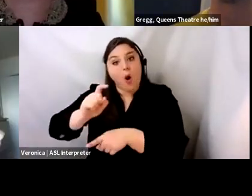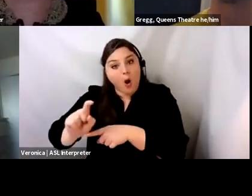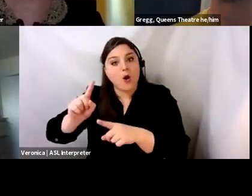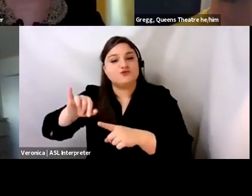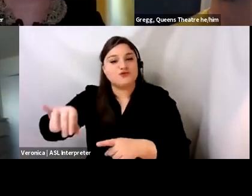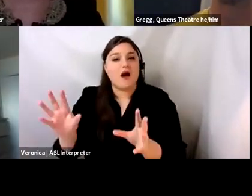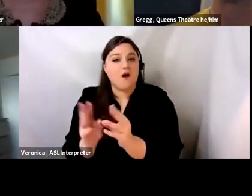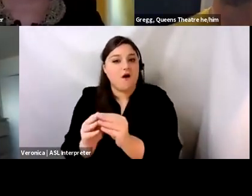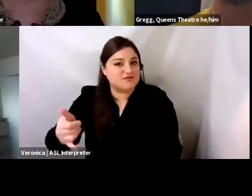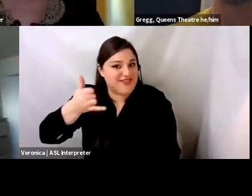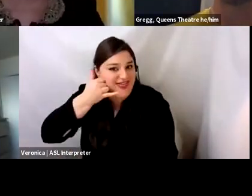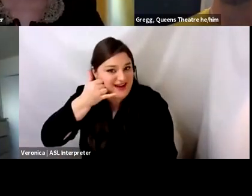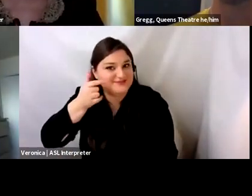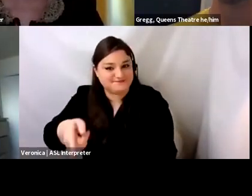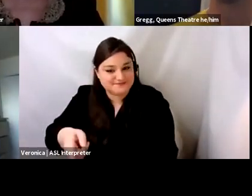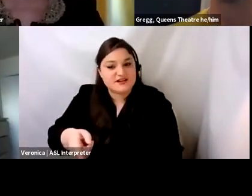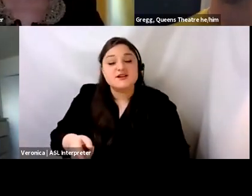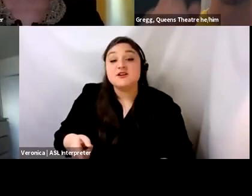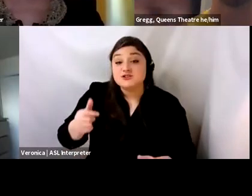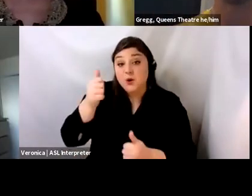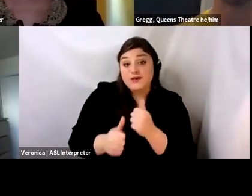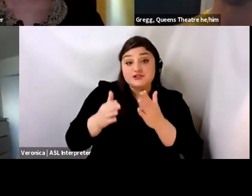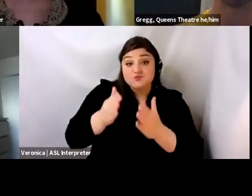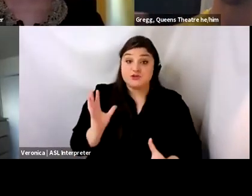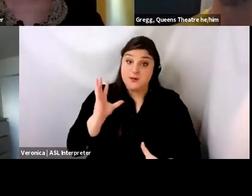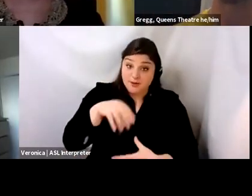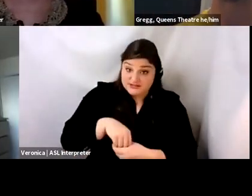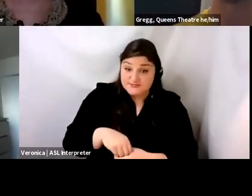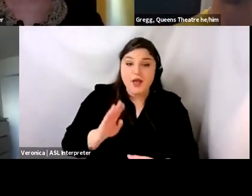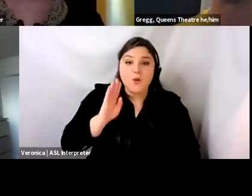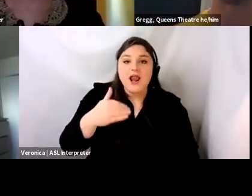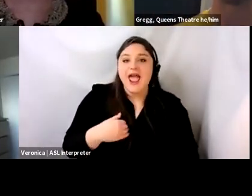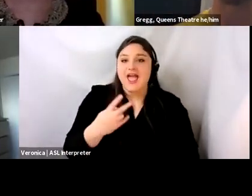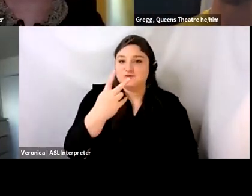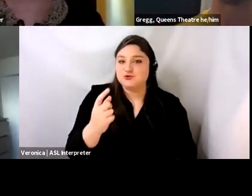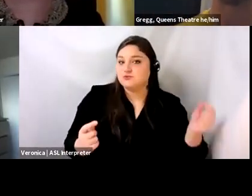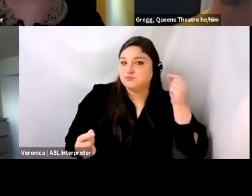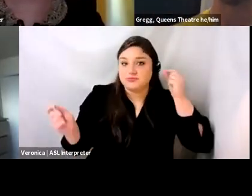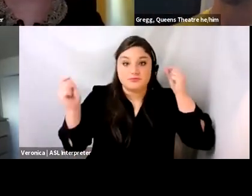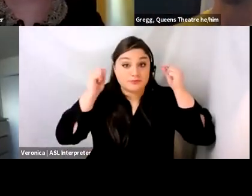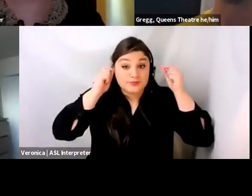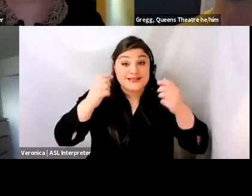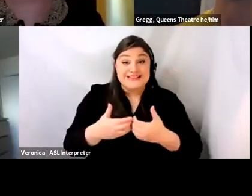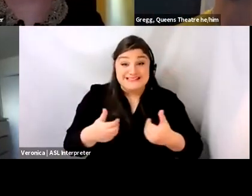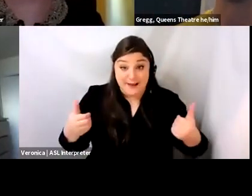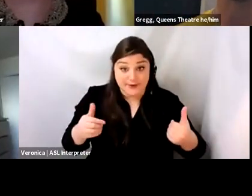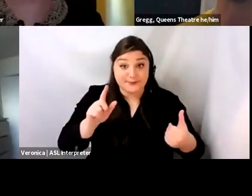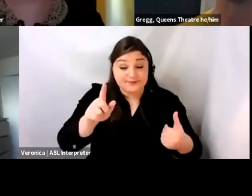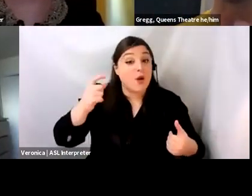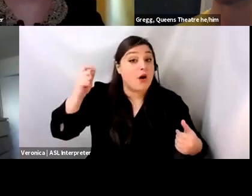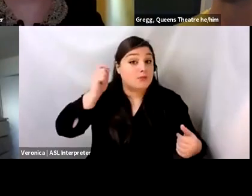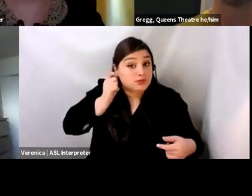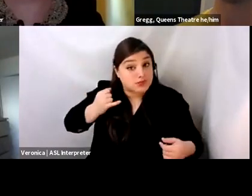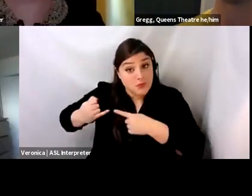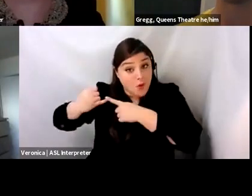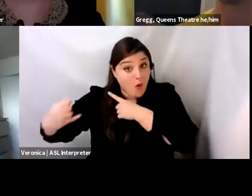and so the participants have one earbud in, uh, and one earbud on the class as they're being fed their audio description. Um, one issue that